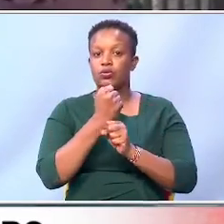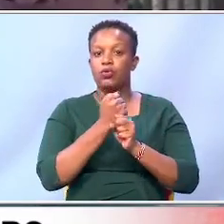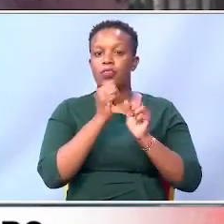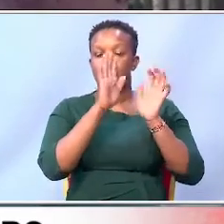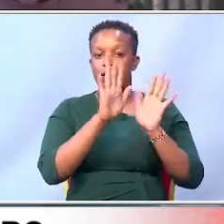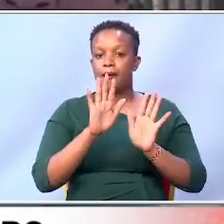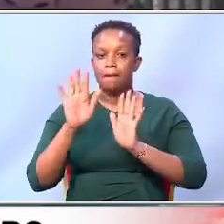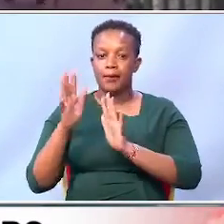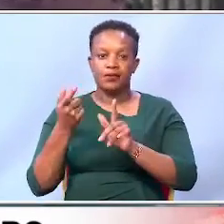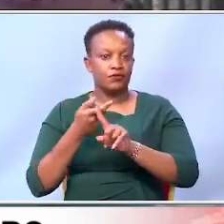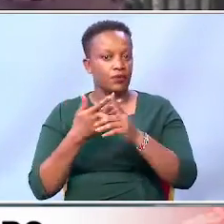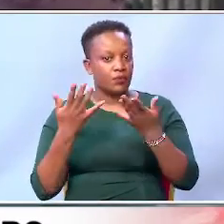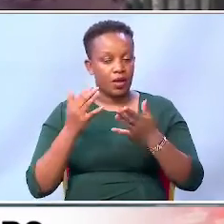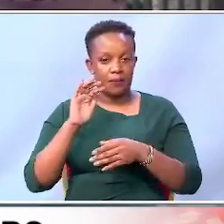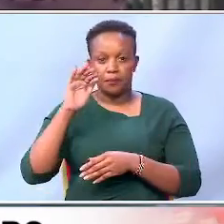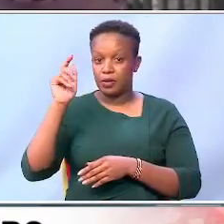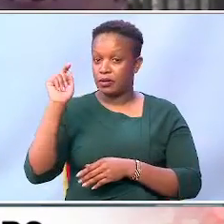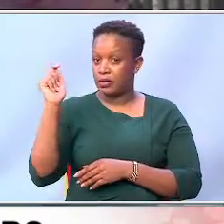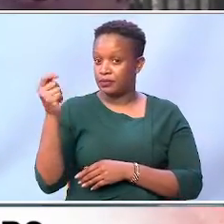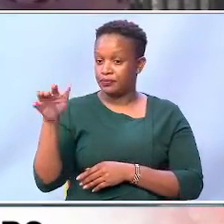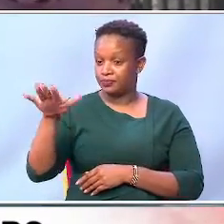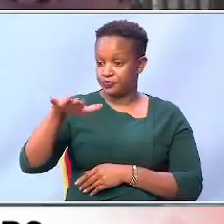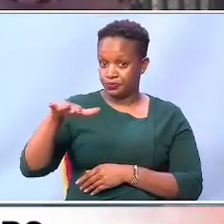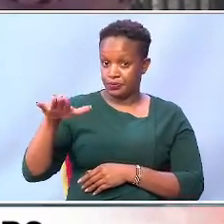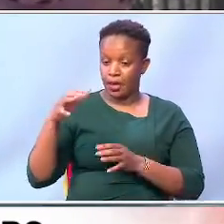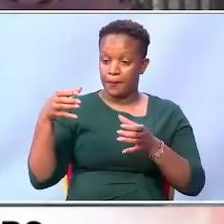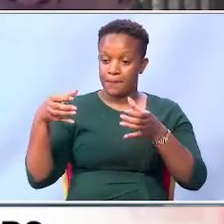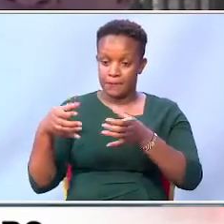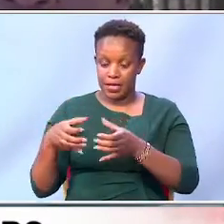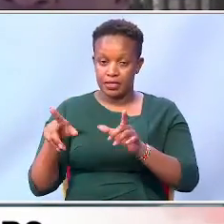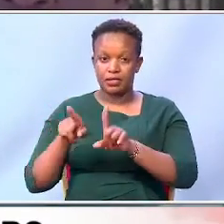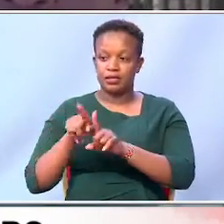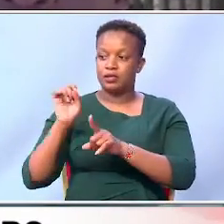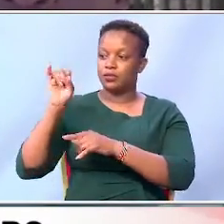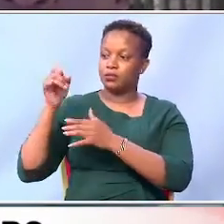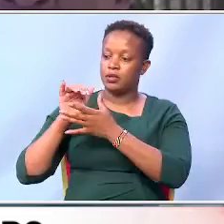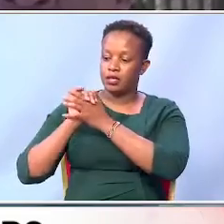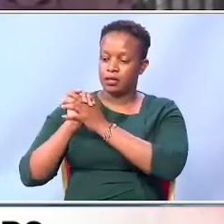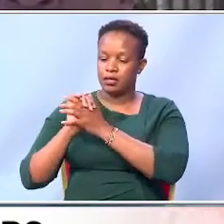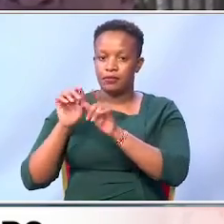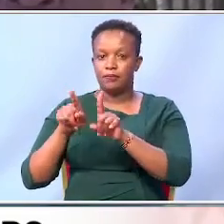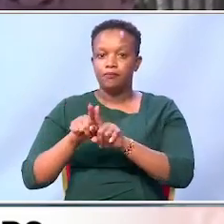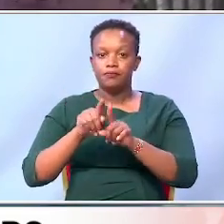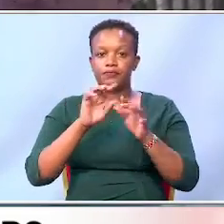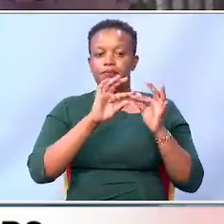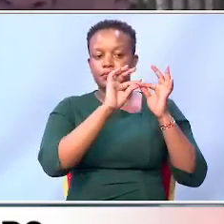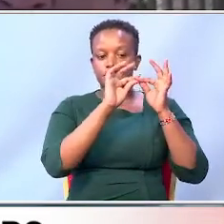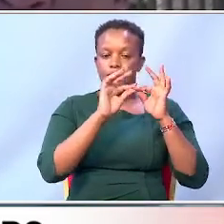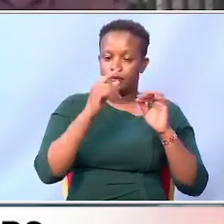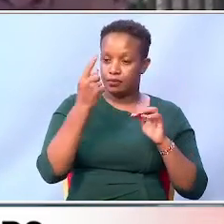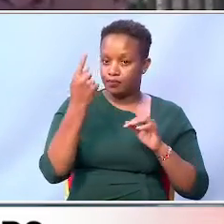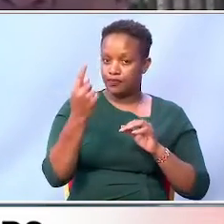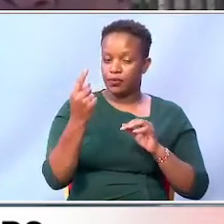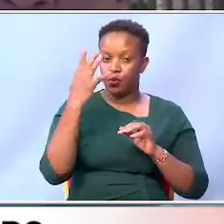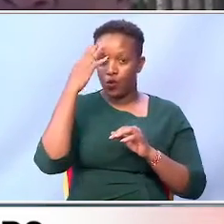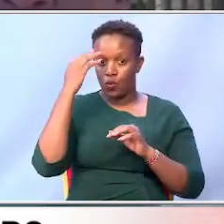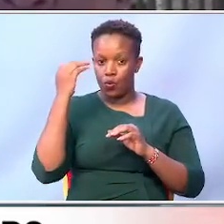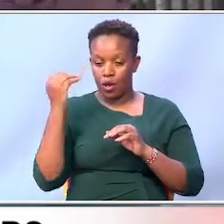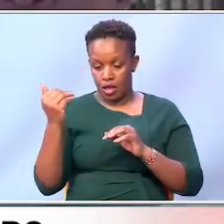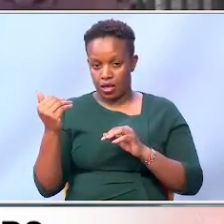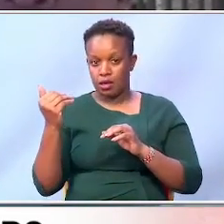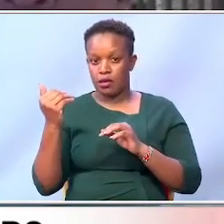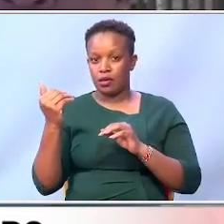region. As a party, as Jubilee, and also as Azimio, it is important because our leader and our party leader and